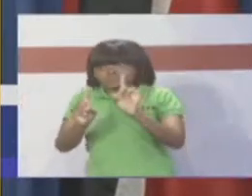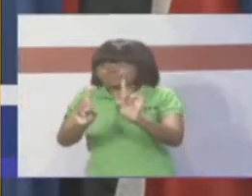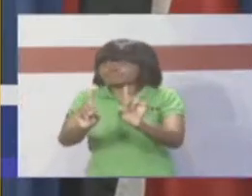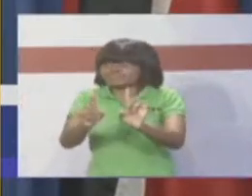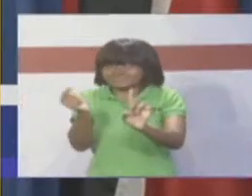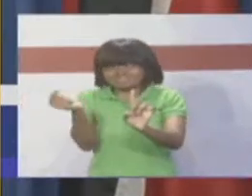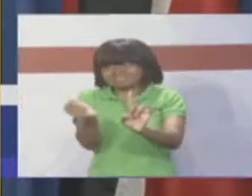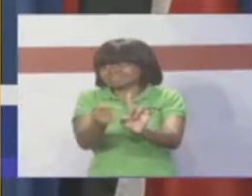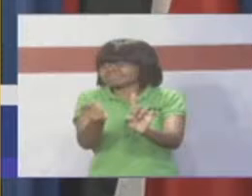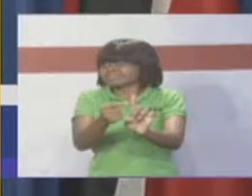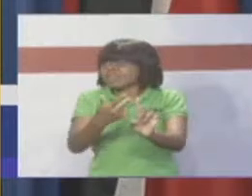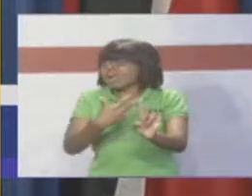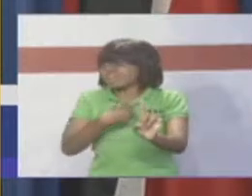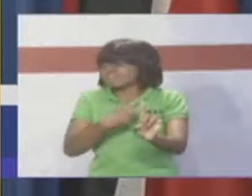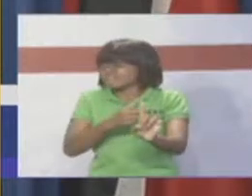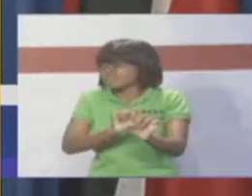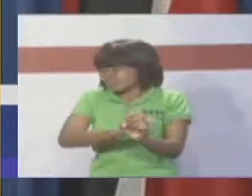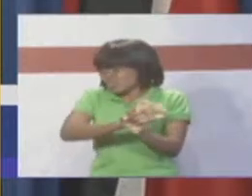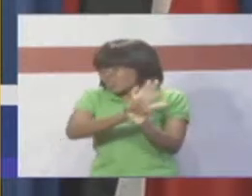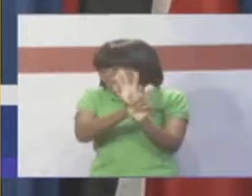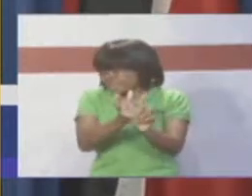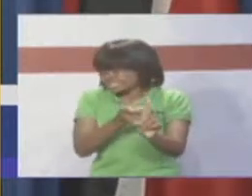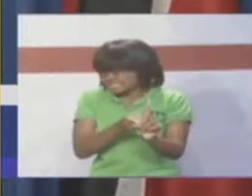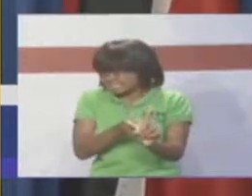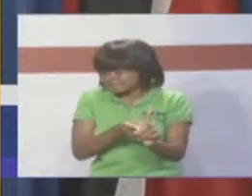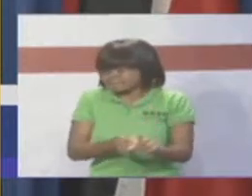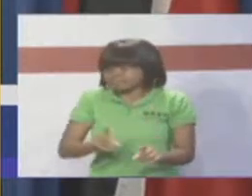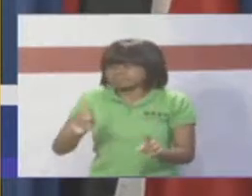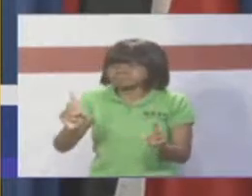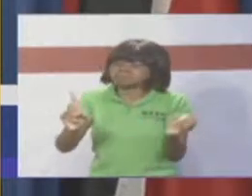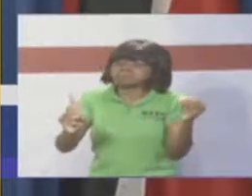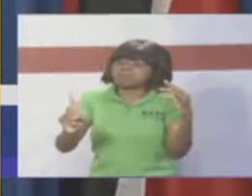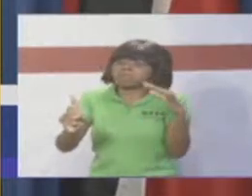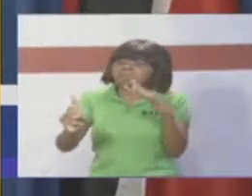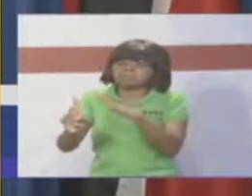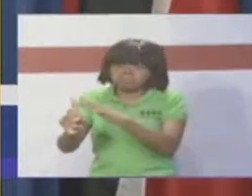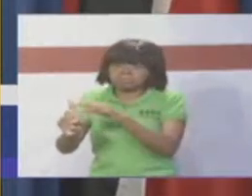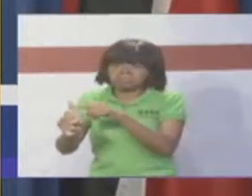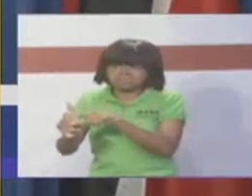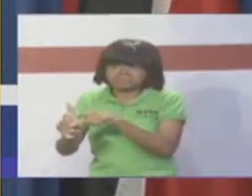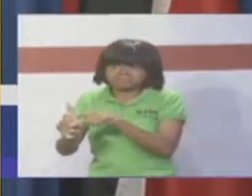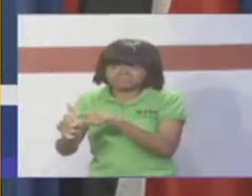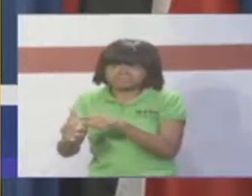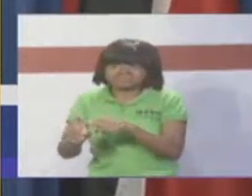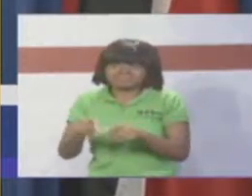fighting the best fight that's available. On the other hand, if you're not vaccinated, the risk